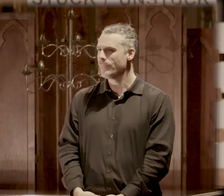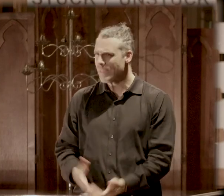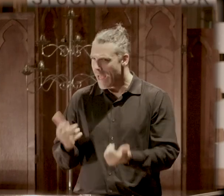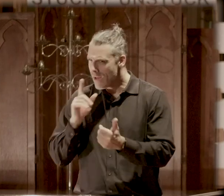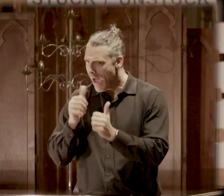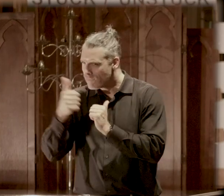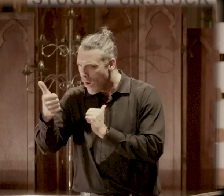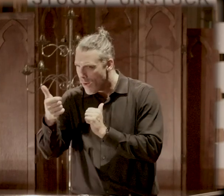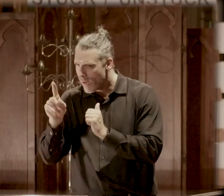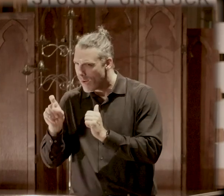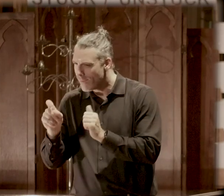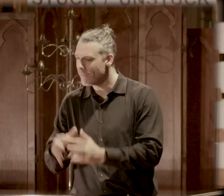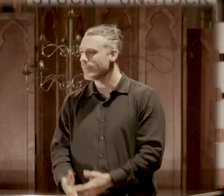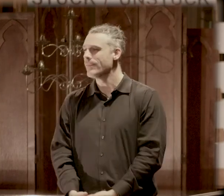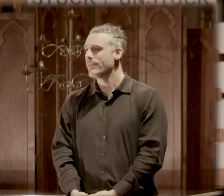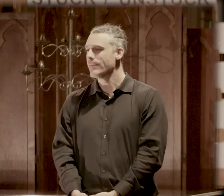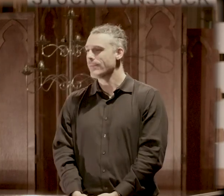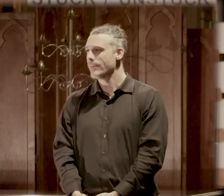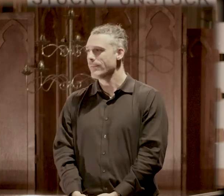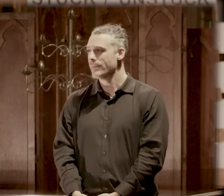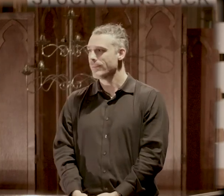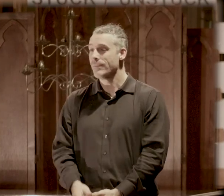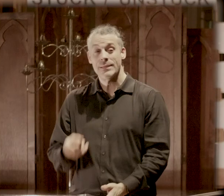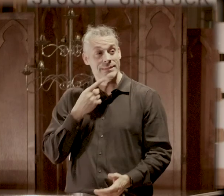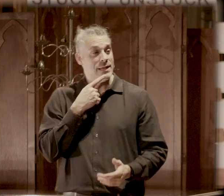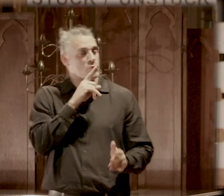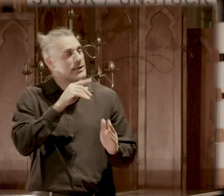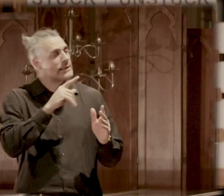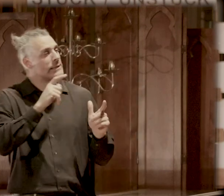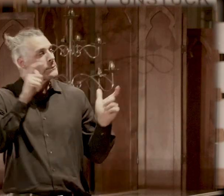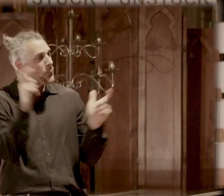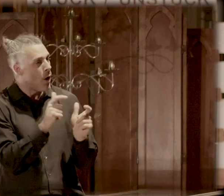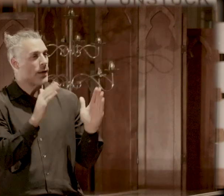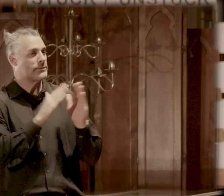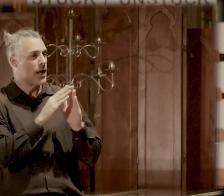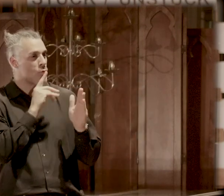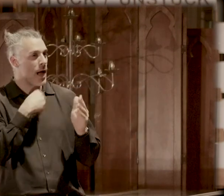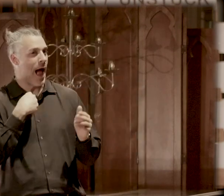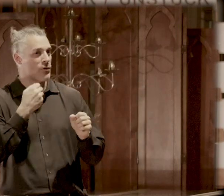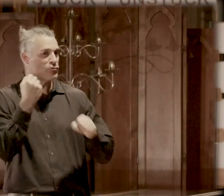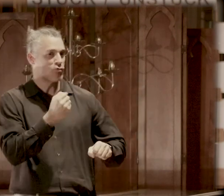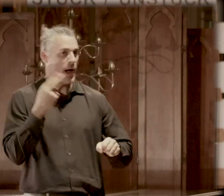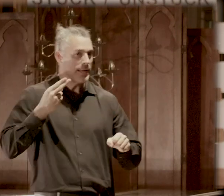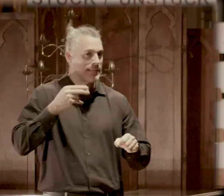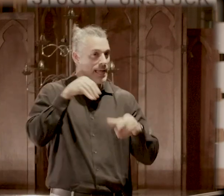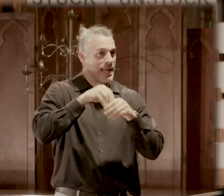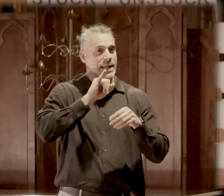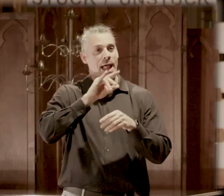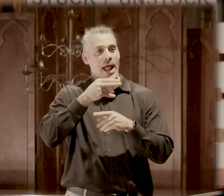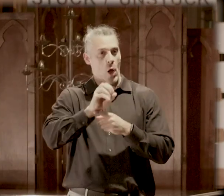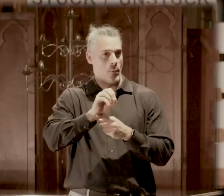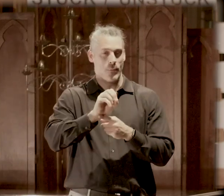And how far away is it? And he explained that Elk City is a small mining town, a historic mining town in